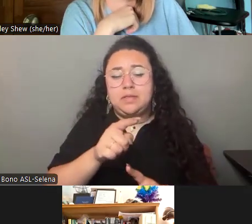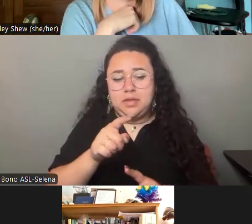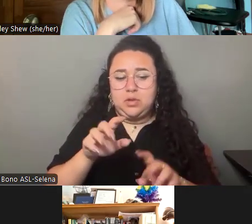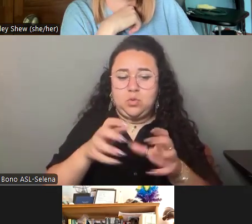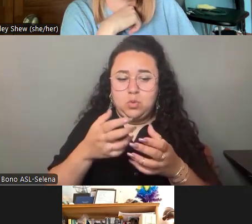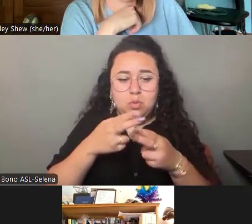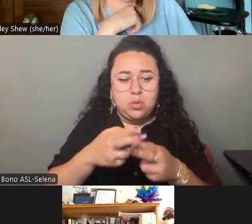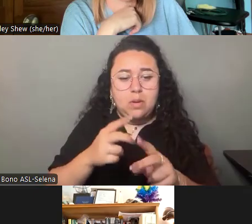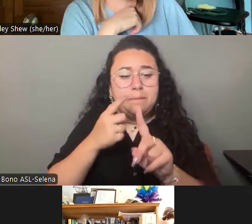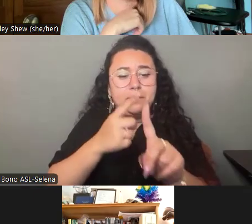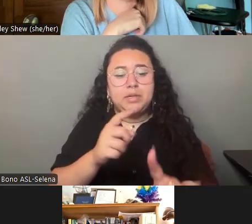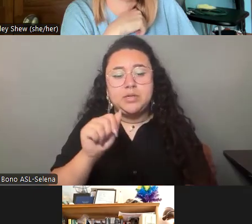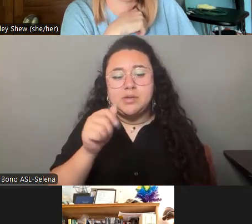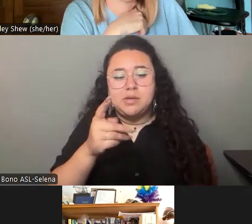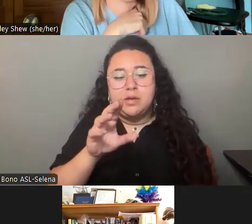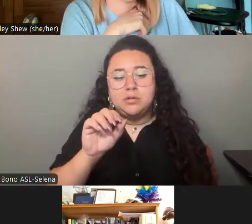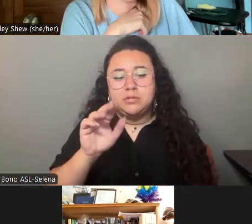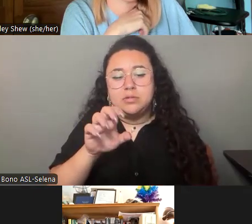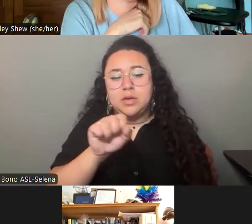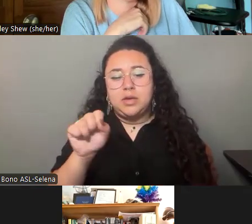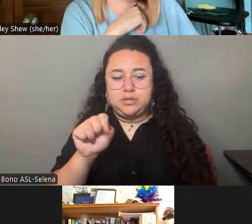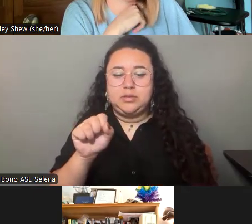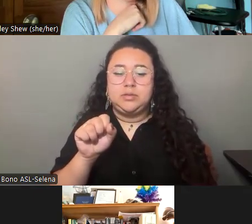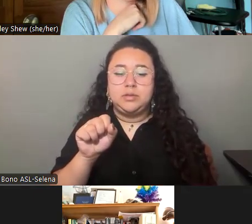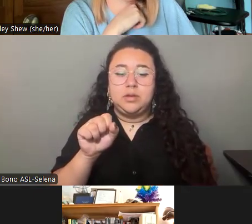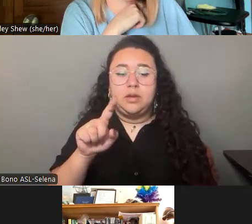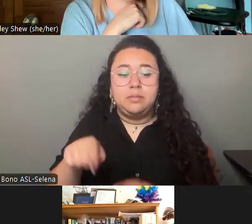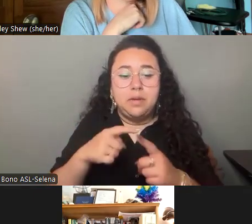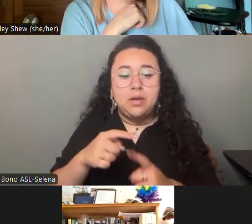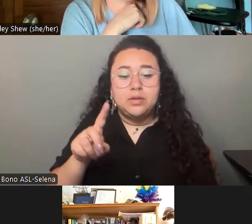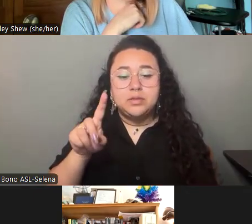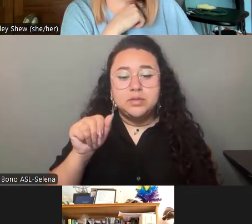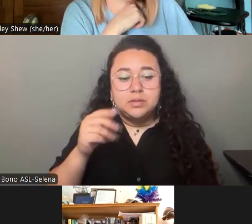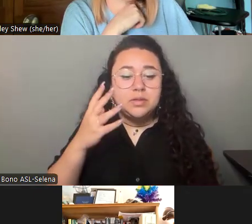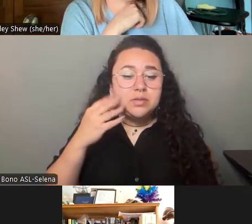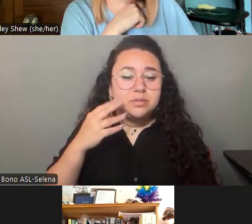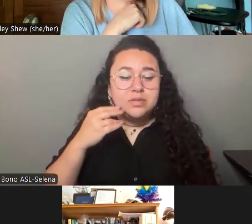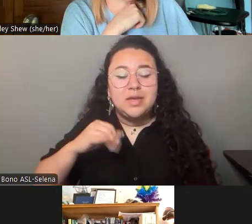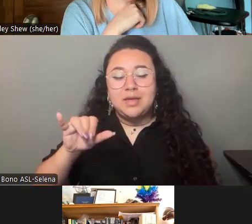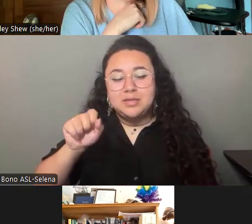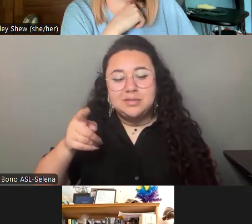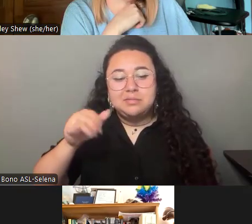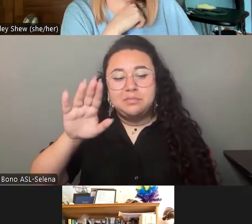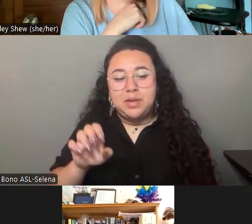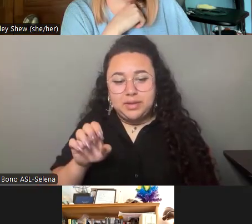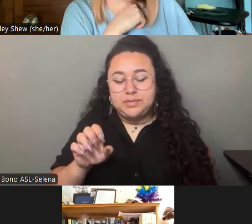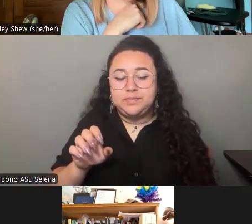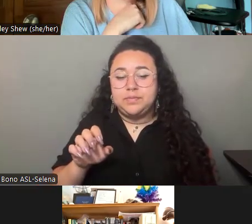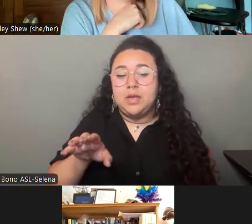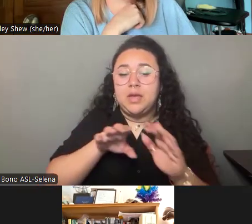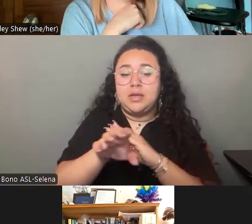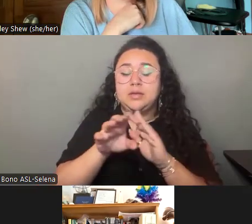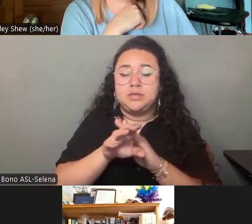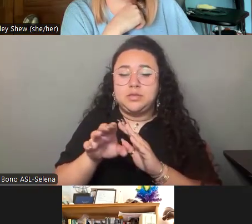They're a group that focuses on disability experiences of space. Let's note that accessibility spurs innovation that benefits